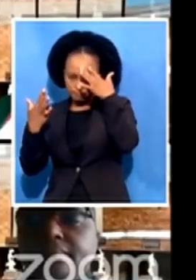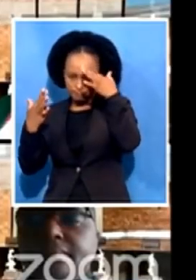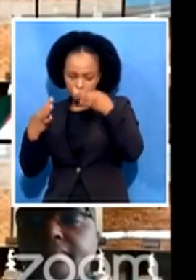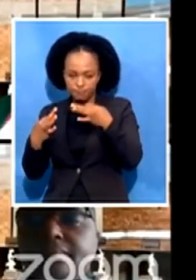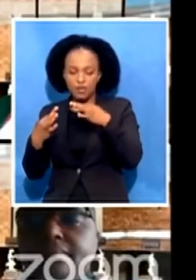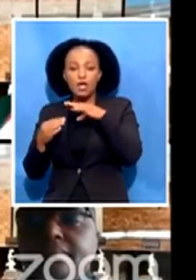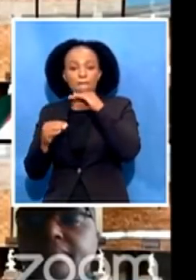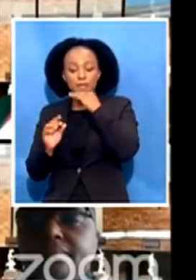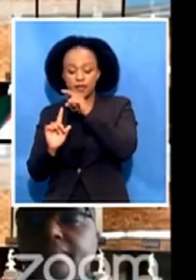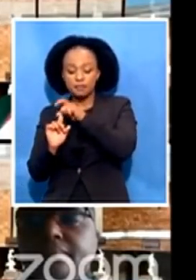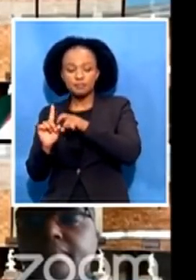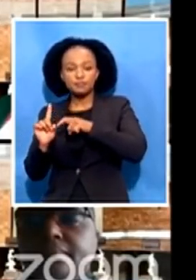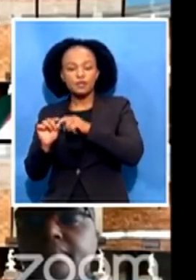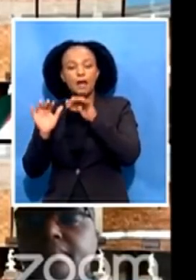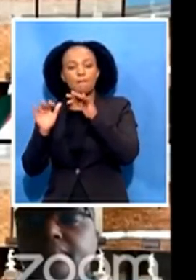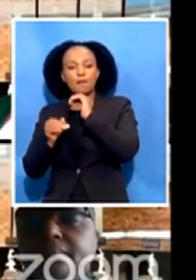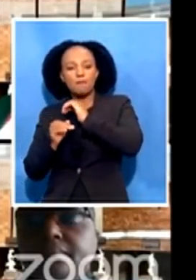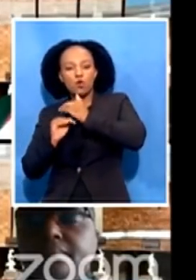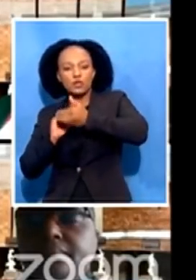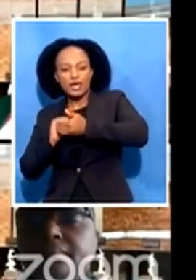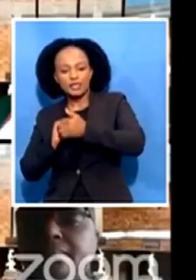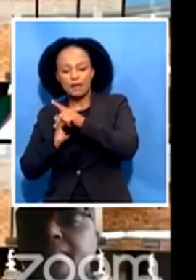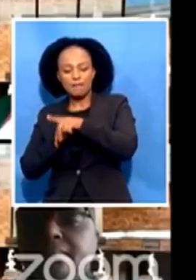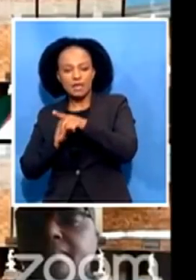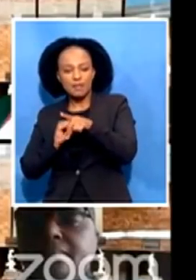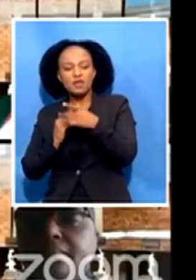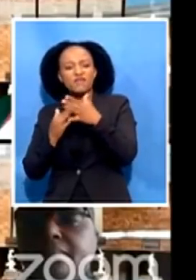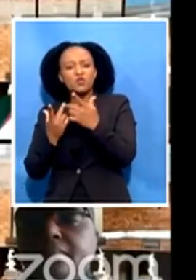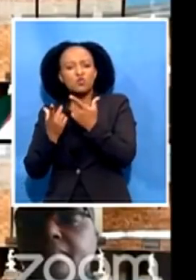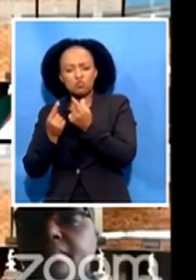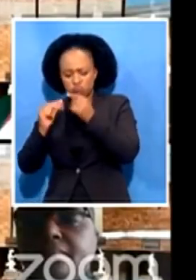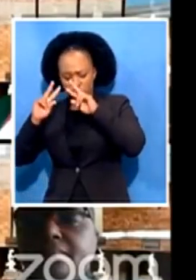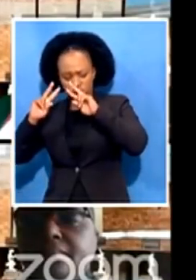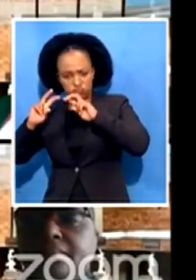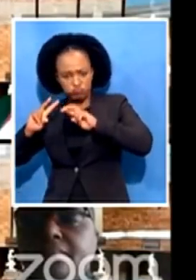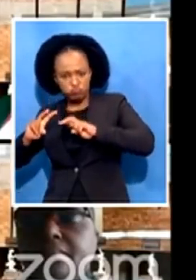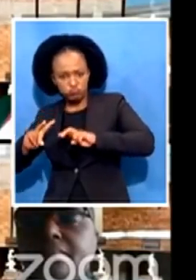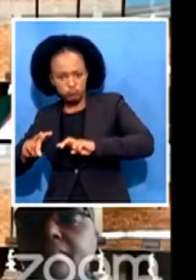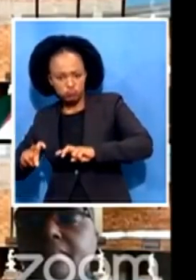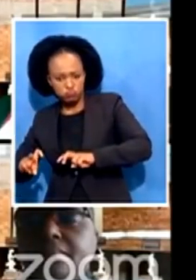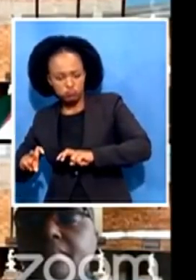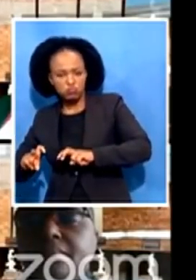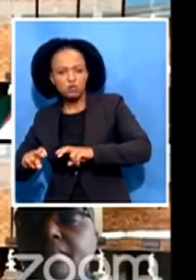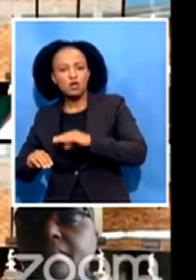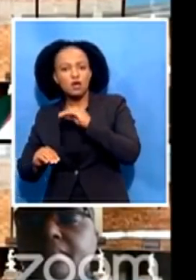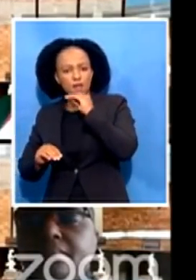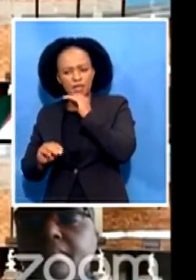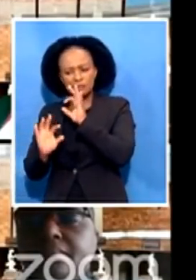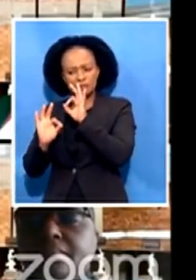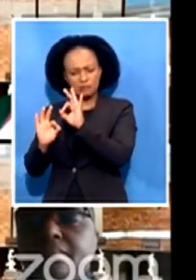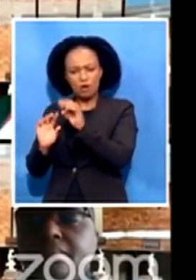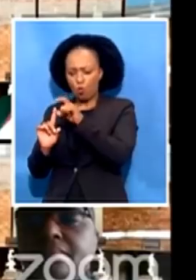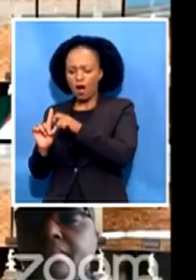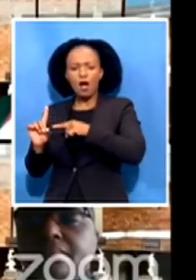conducted the investigation the way she did what a reasonable person in her position or